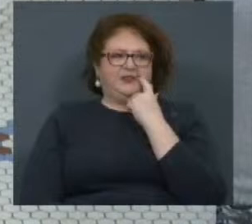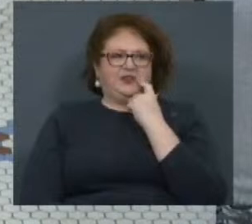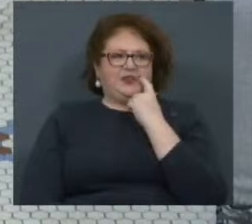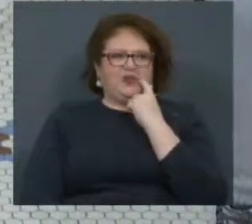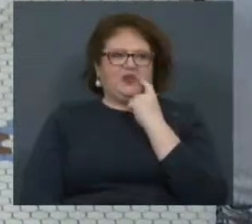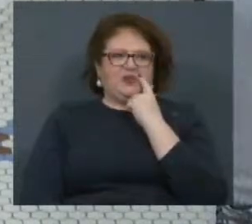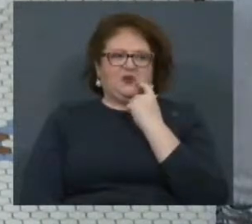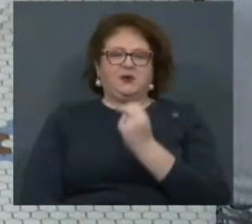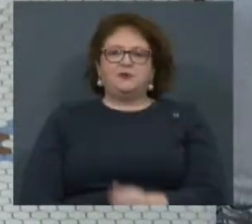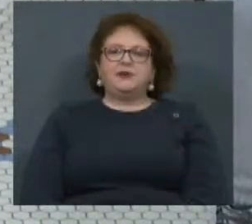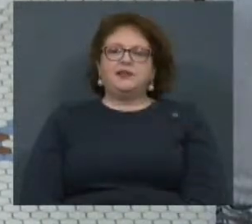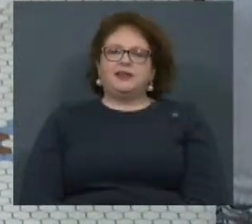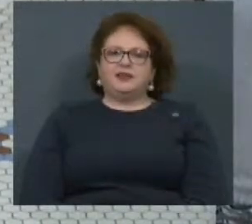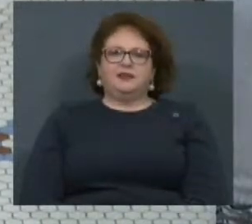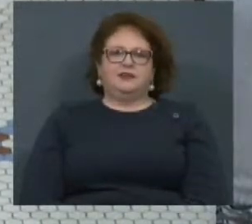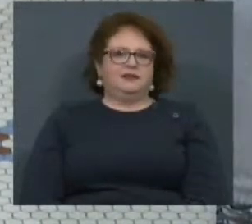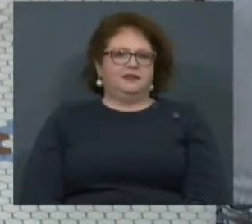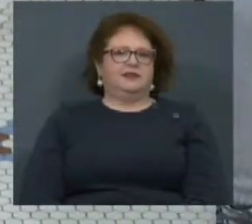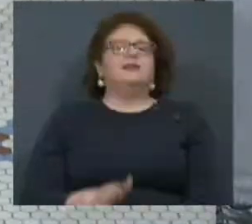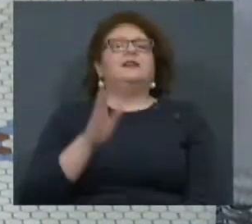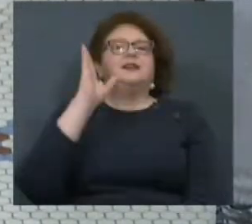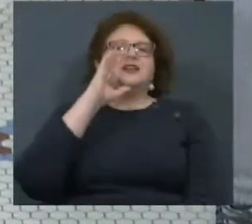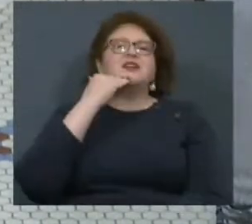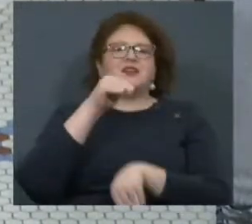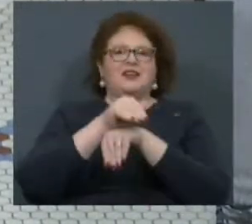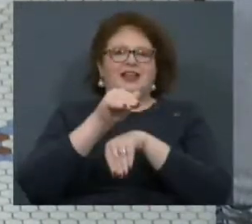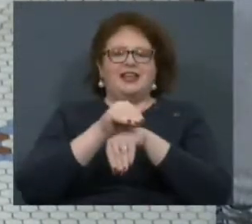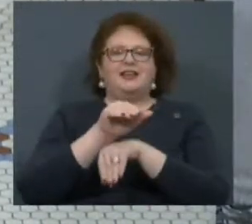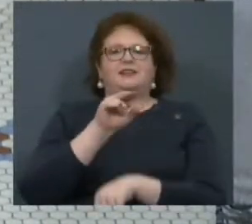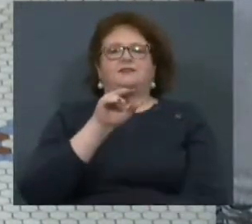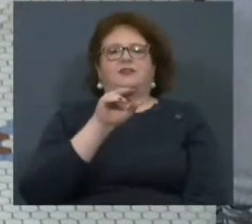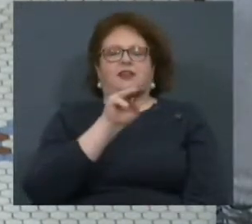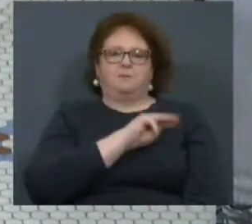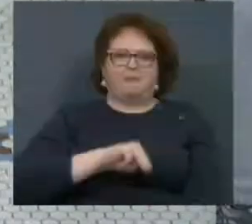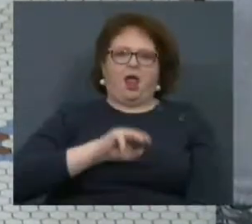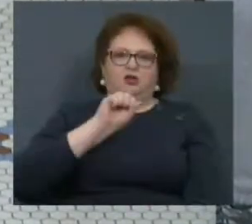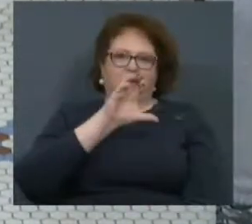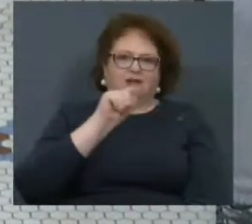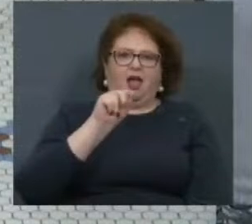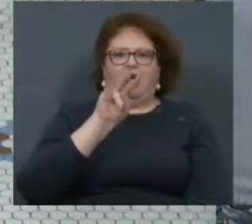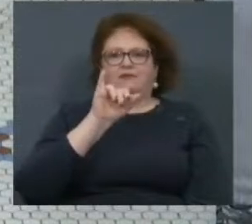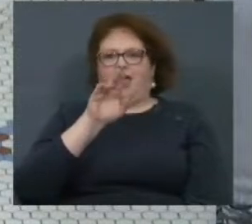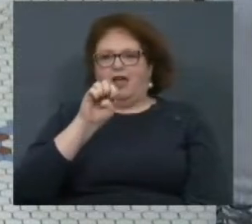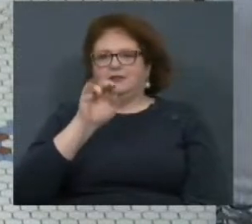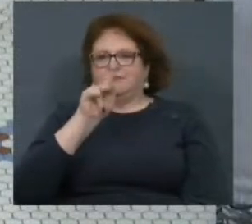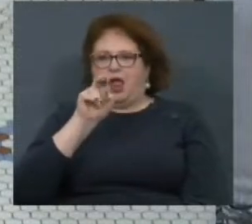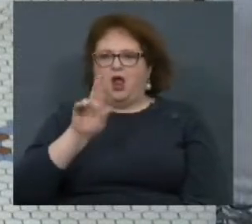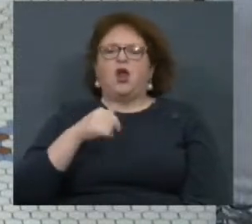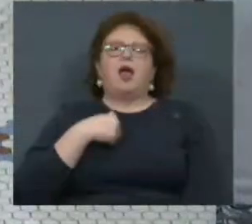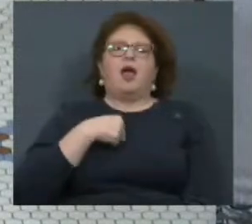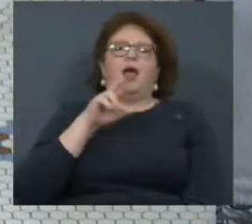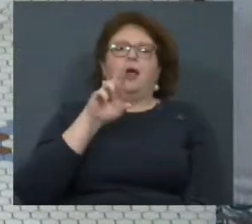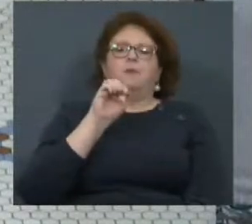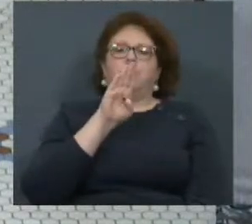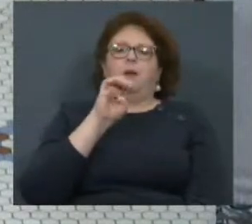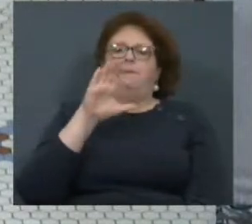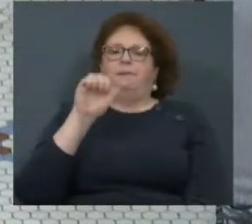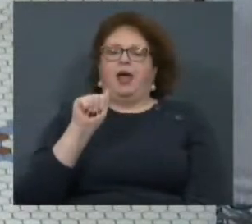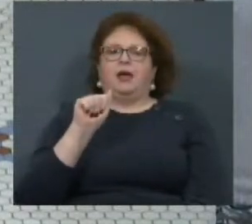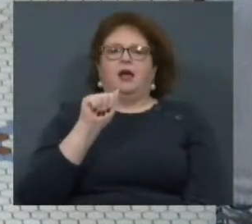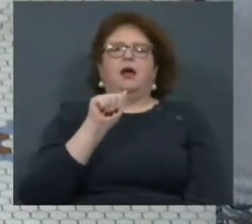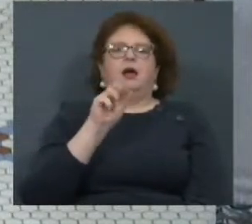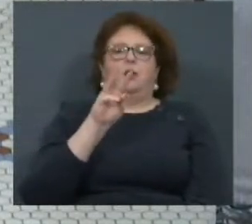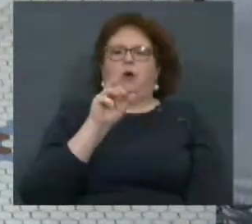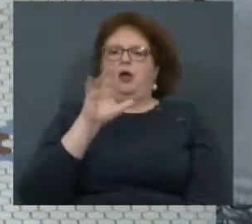Good evening, Mayor Scott, Vice Mayor Webb, and city directors. My name is Rebecca Berry, and I live in Ward 3. I'm